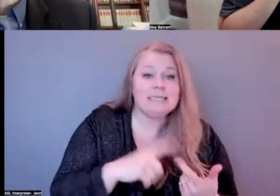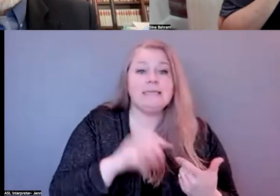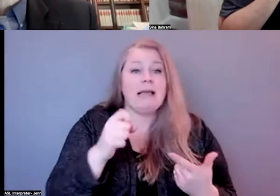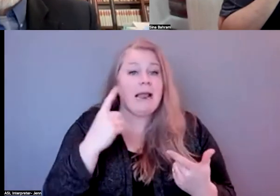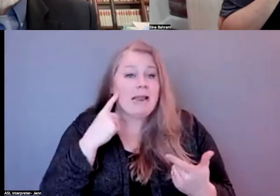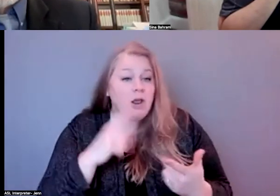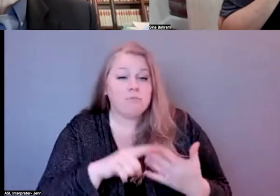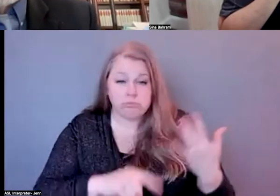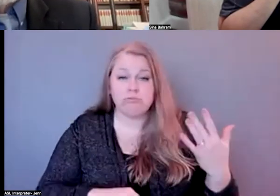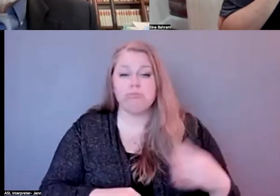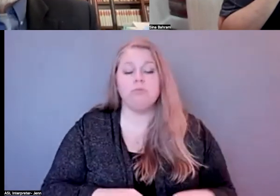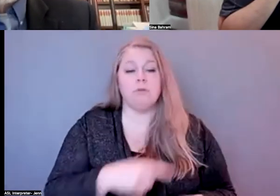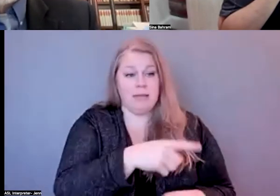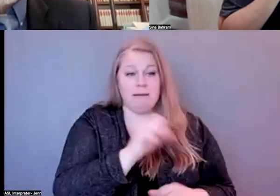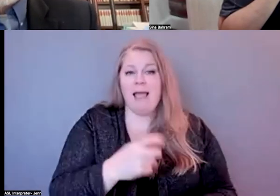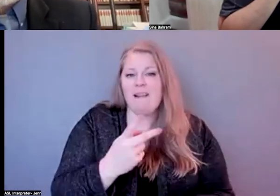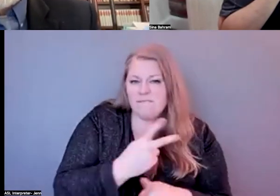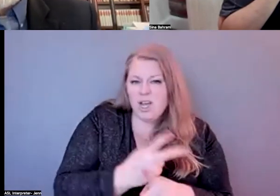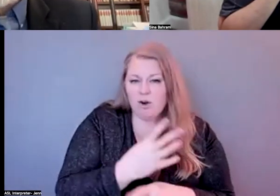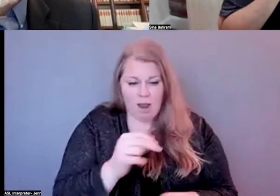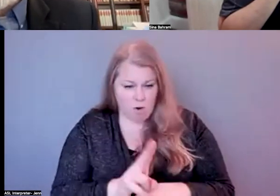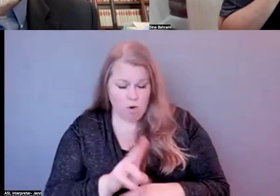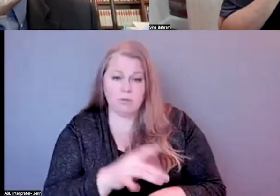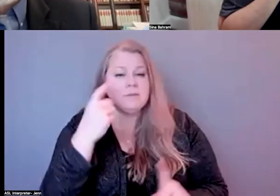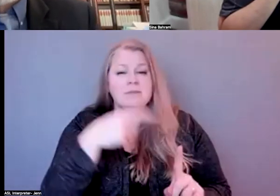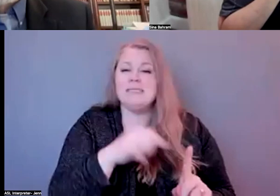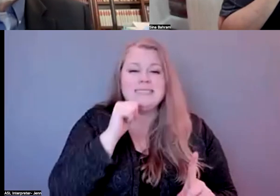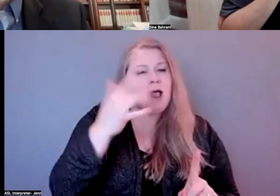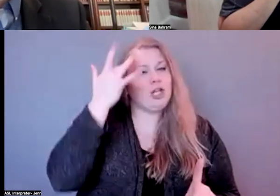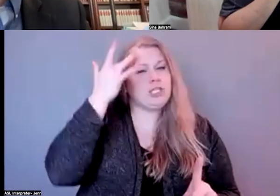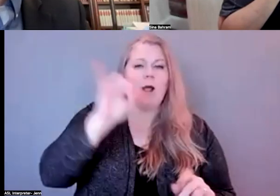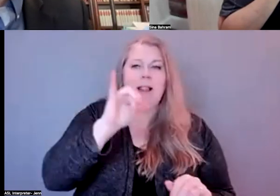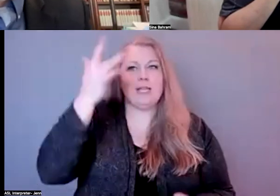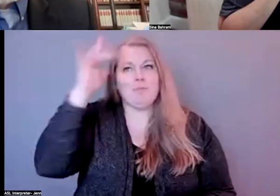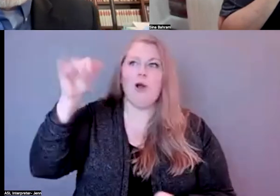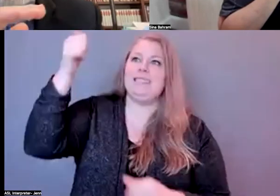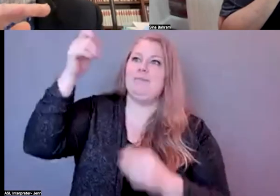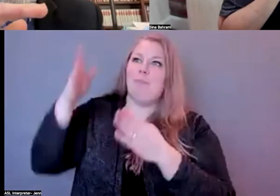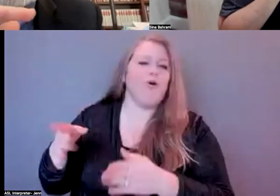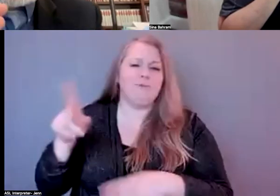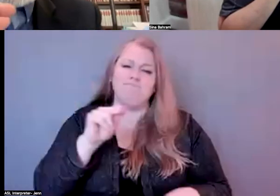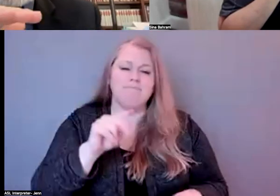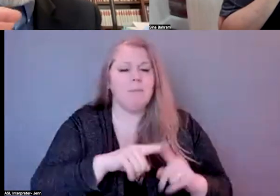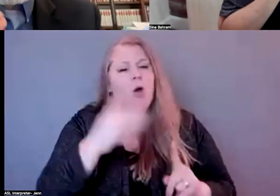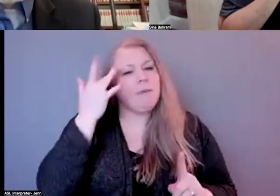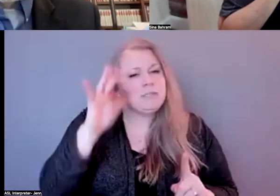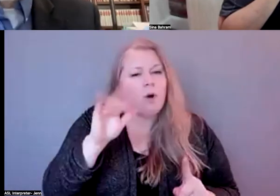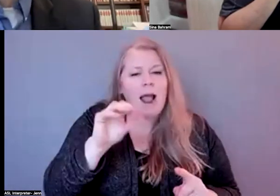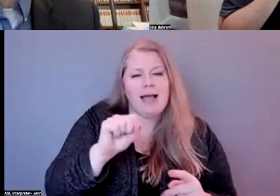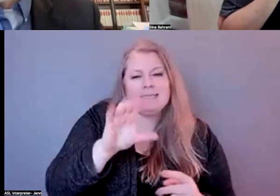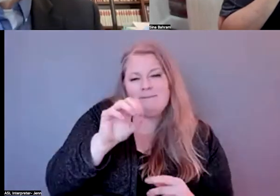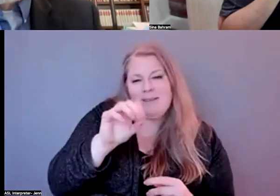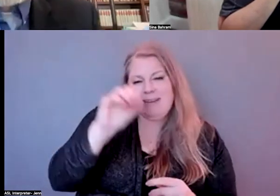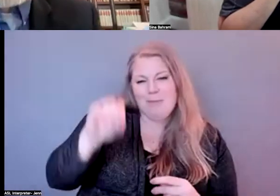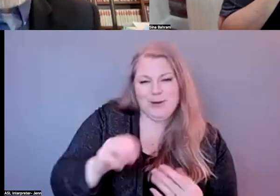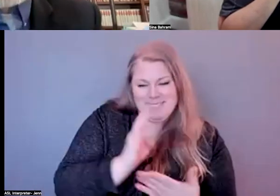able to figure out and use it. It's not as smart as the smartest person, as Sina said. It would be as smart as the 50th percentile